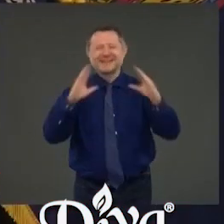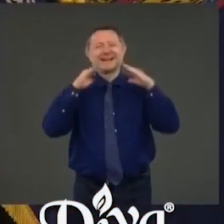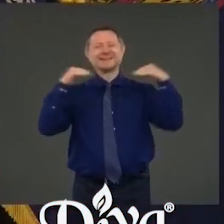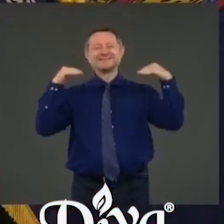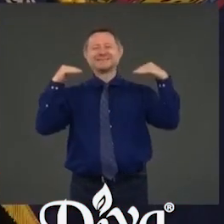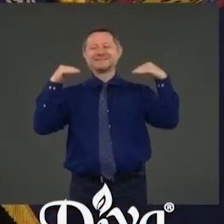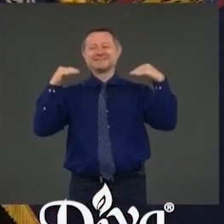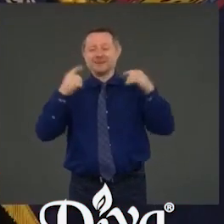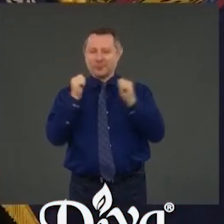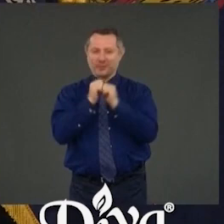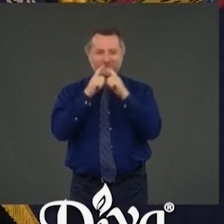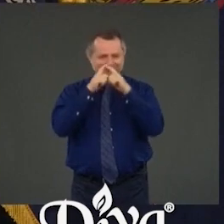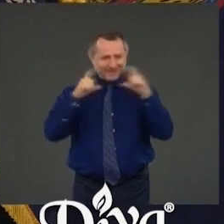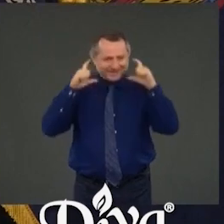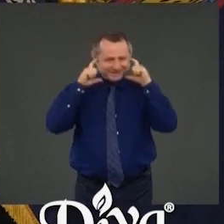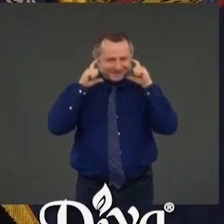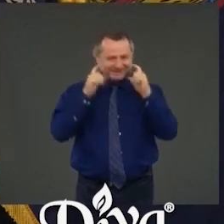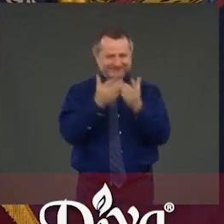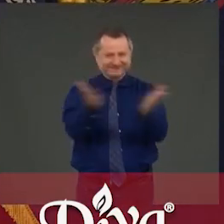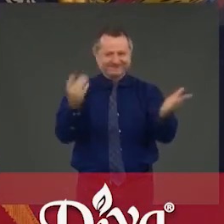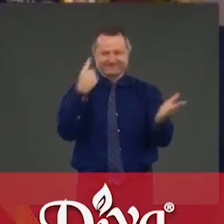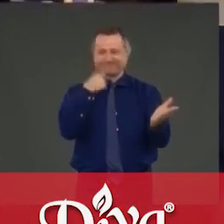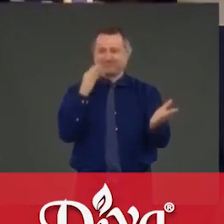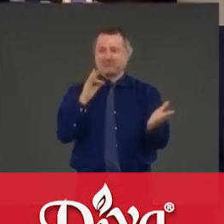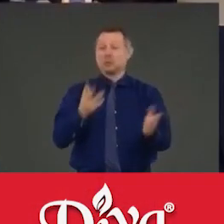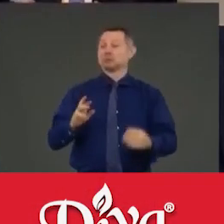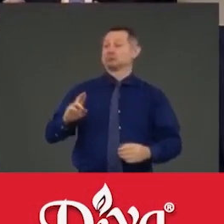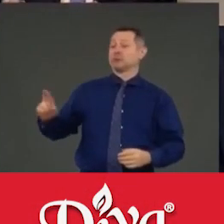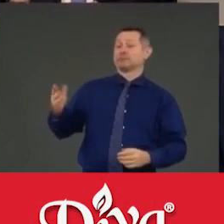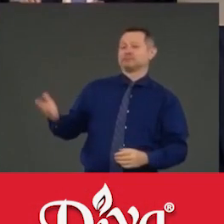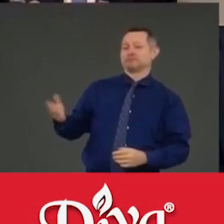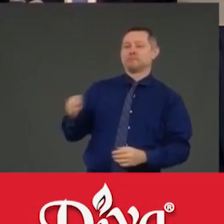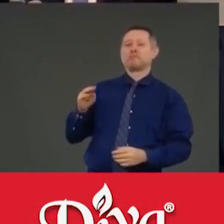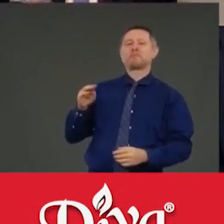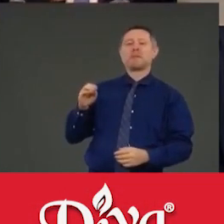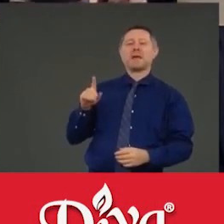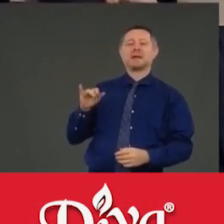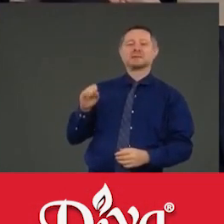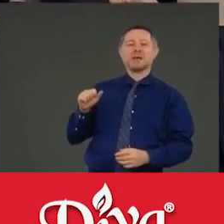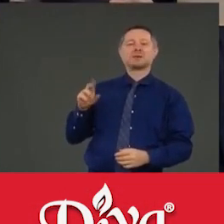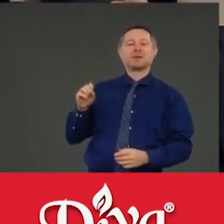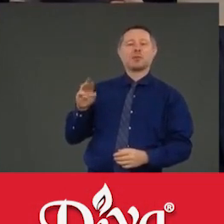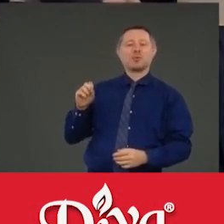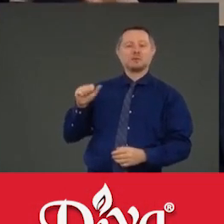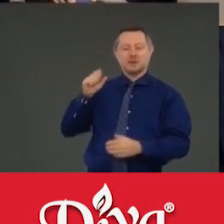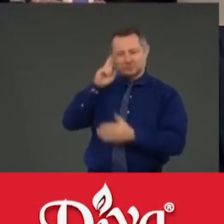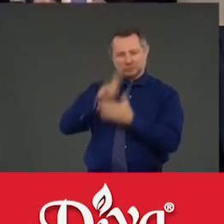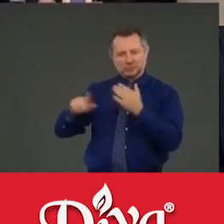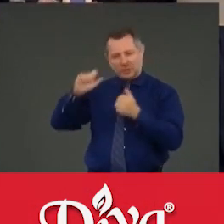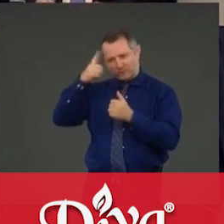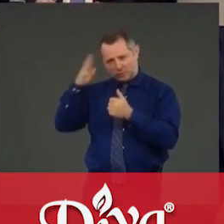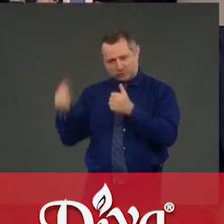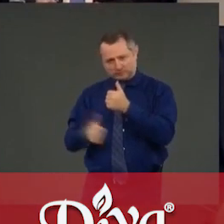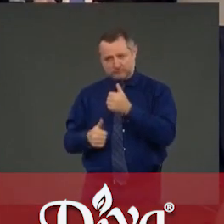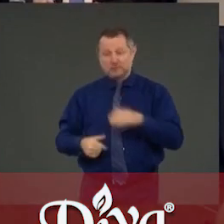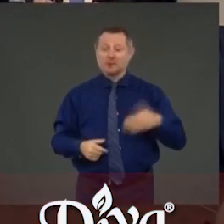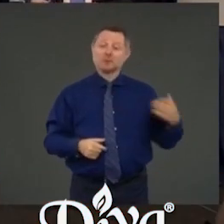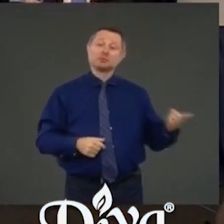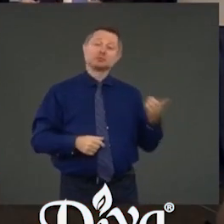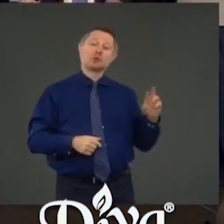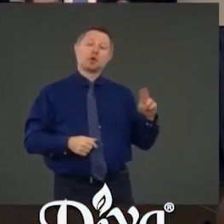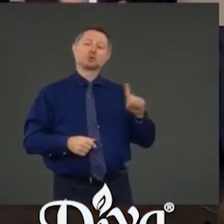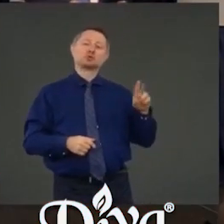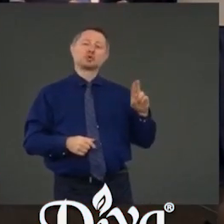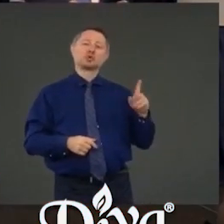faces. To my right, you know Melissa DeRosa, Secretary to the Governor. To my left, Dr. Howard Zucker,